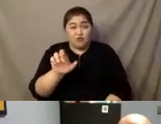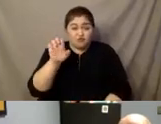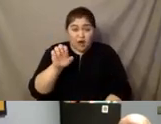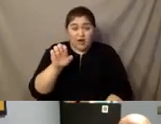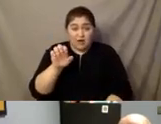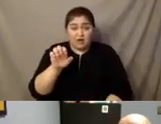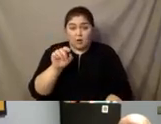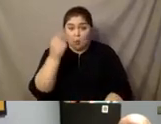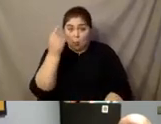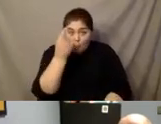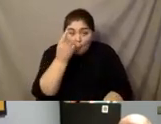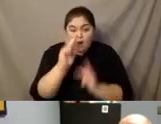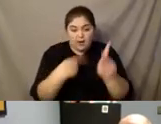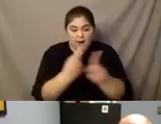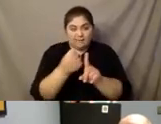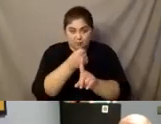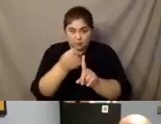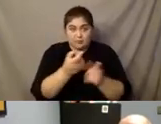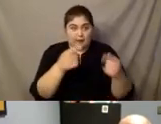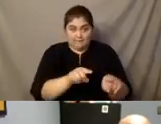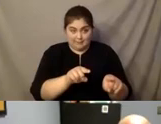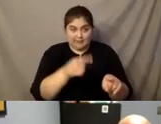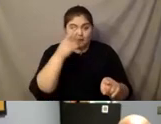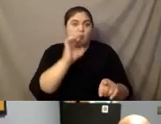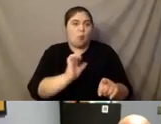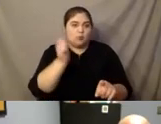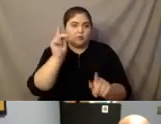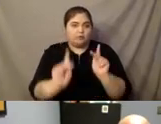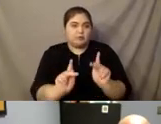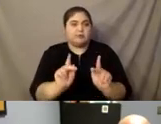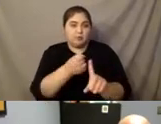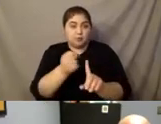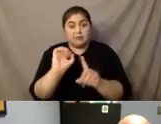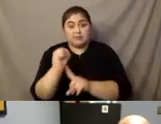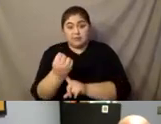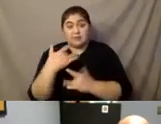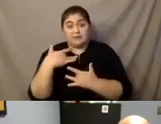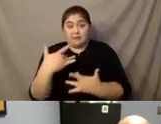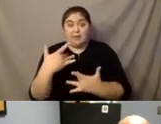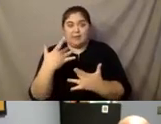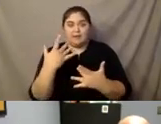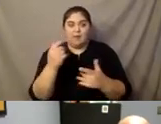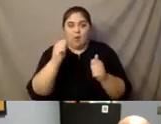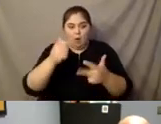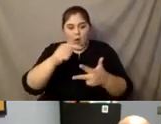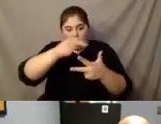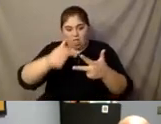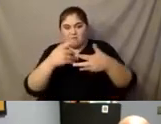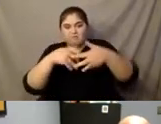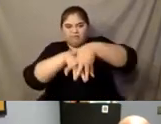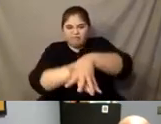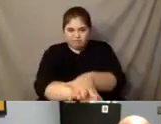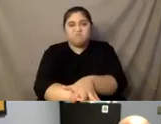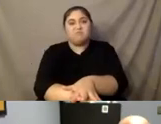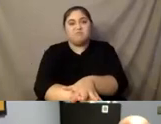of those forms of abuse is occurring in an elder abuse situation. Generally, they're intertwined, and if there's a perpetrator, they're taking advantage